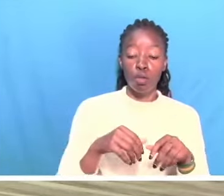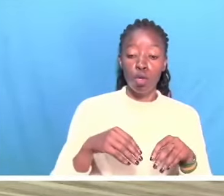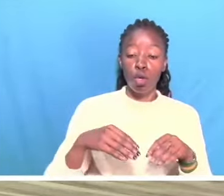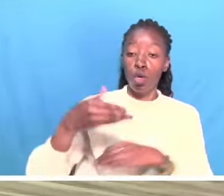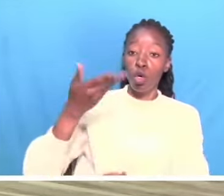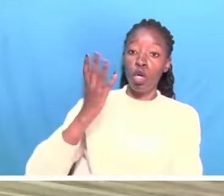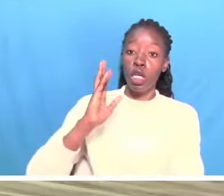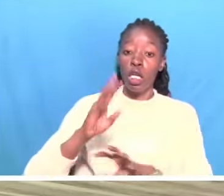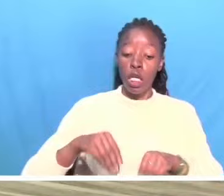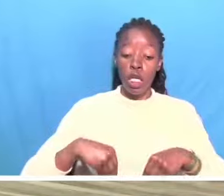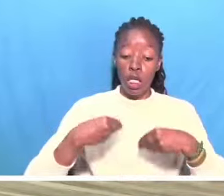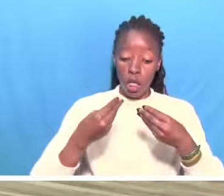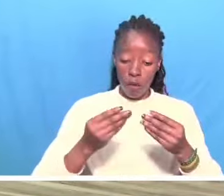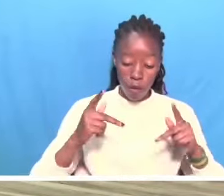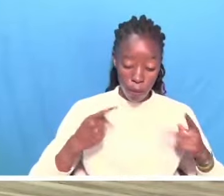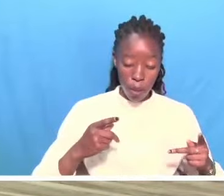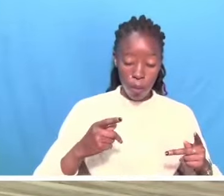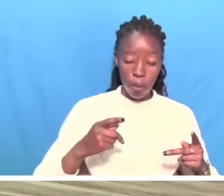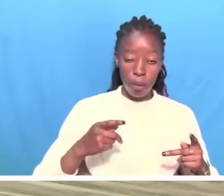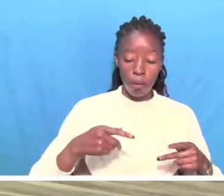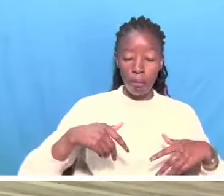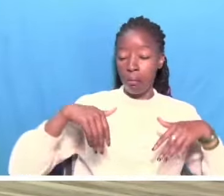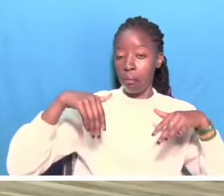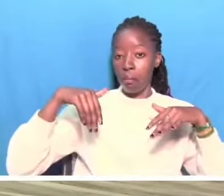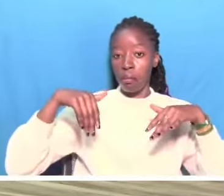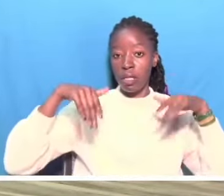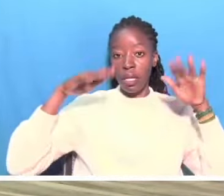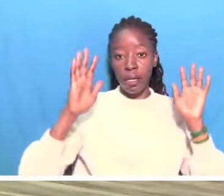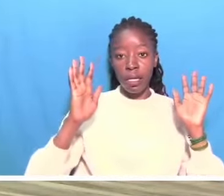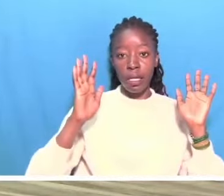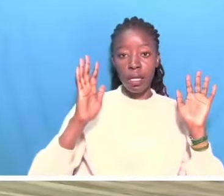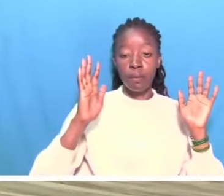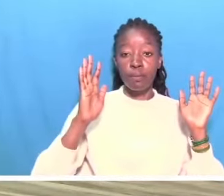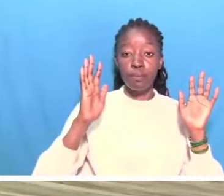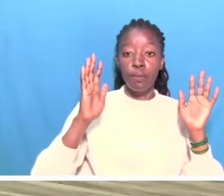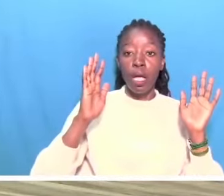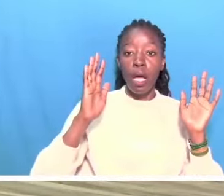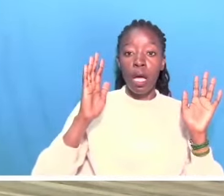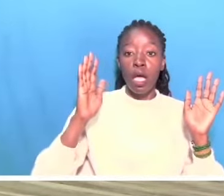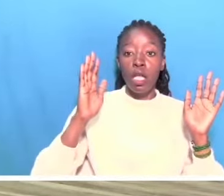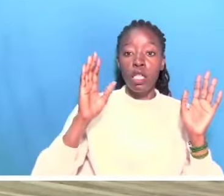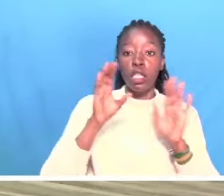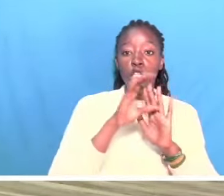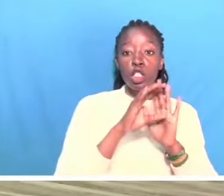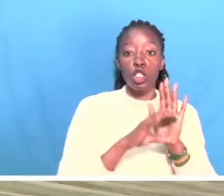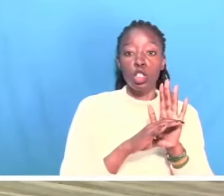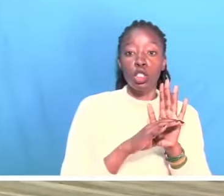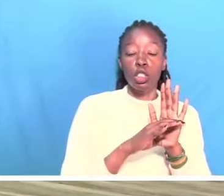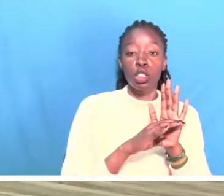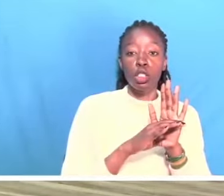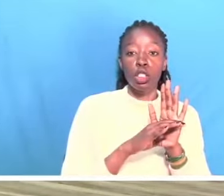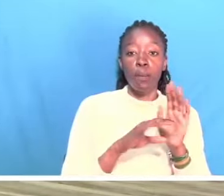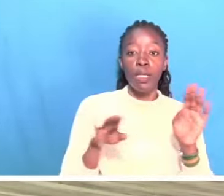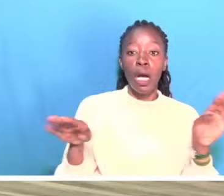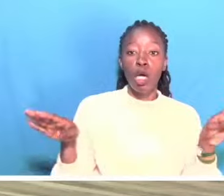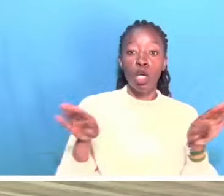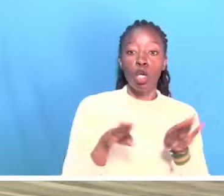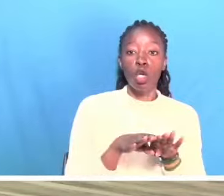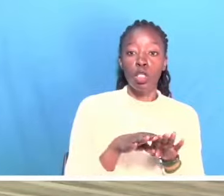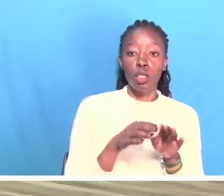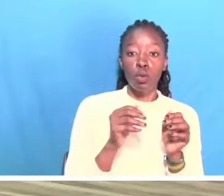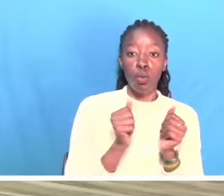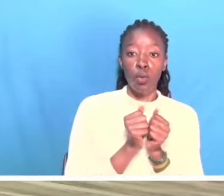own whims, to their own evil desires. And the chapter closed with a litany, with a catalog